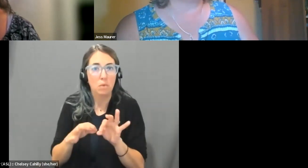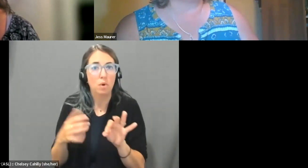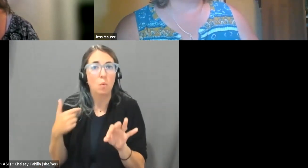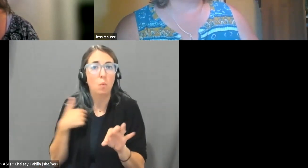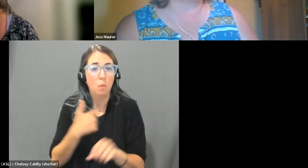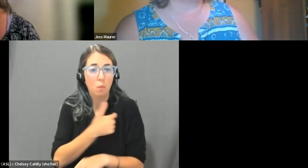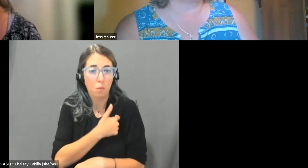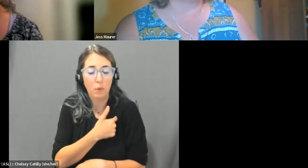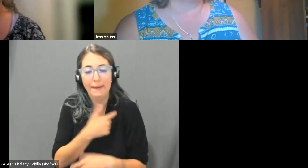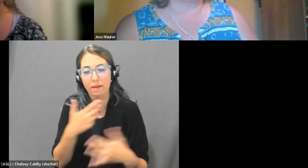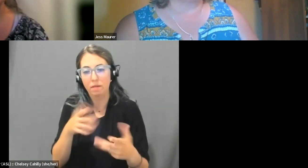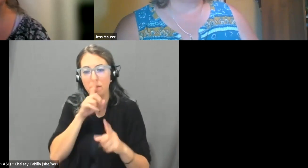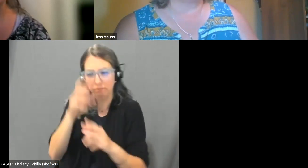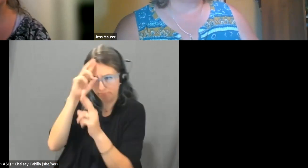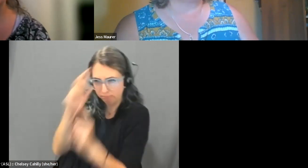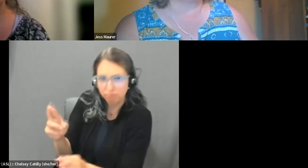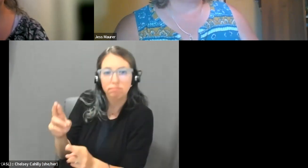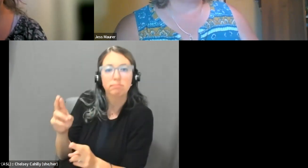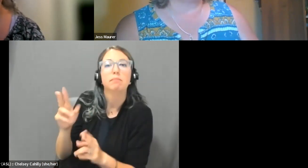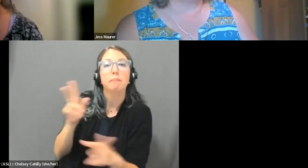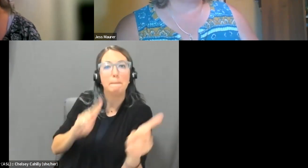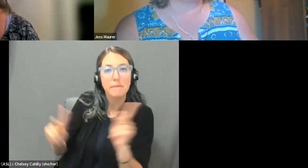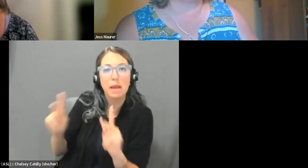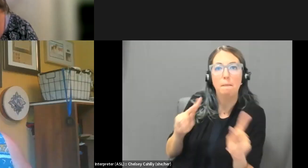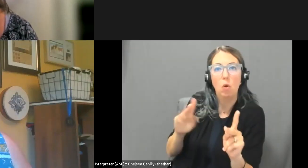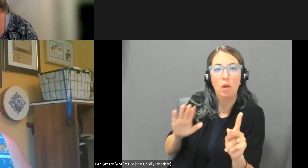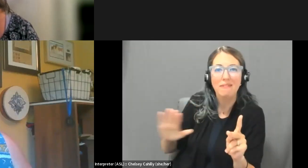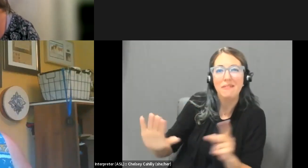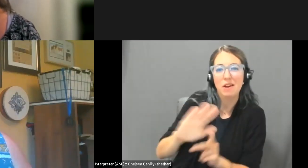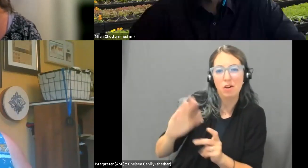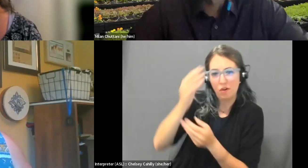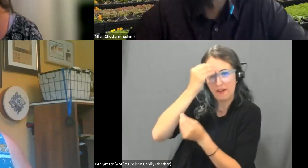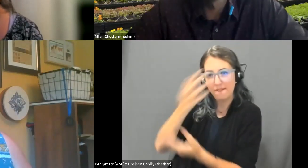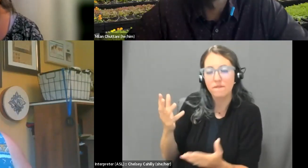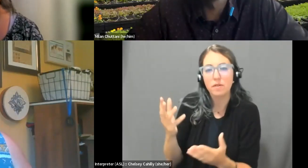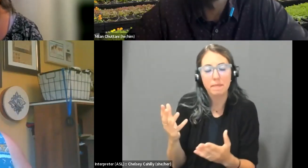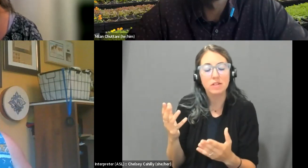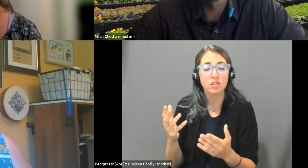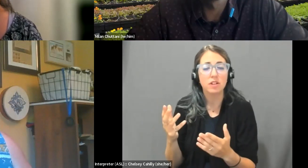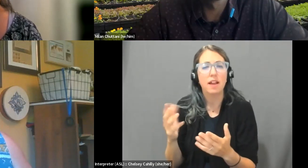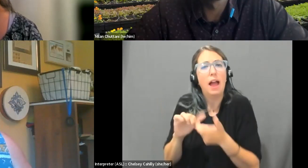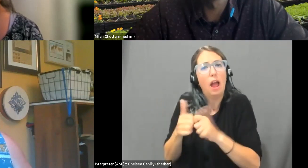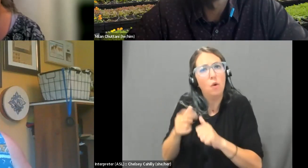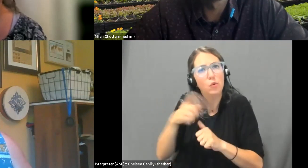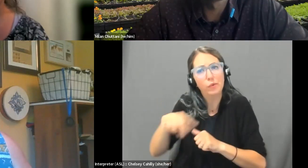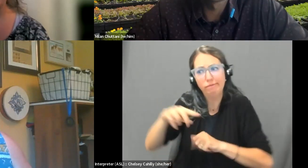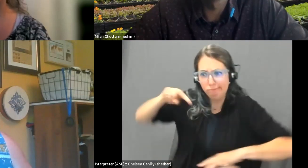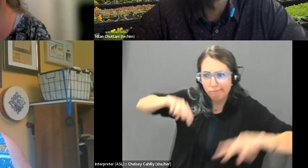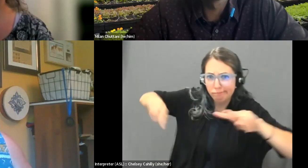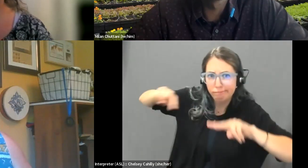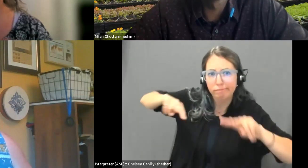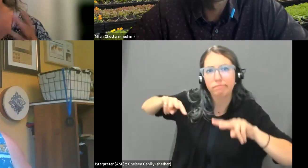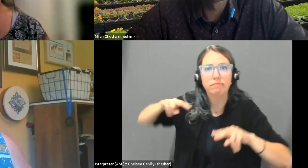your dashboard work and in the CIE work. What's the, is there an ongoing way to make sure